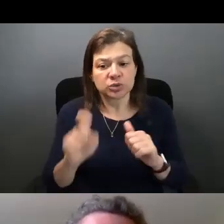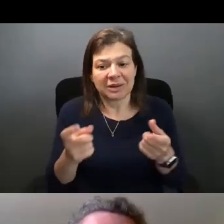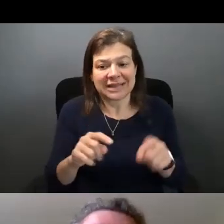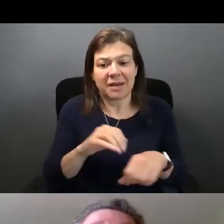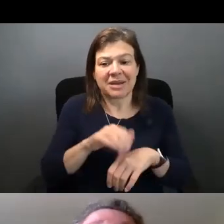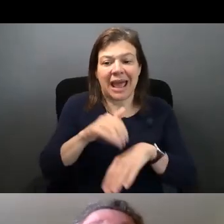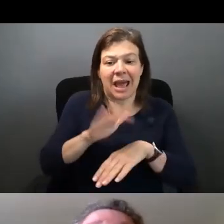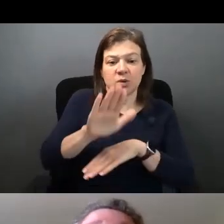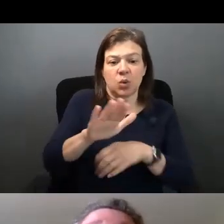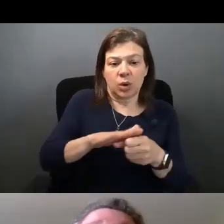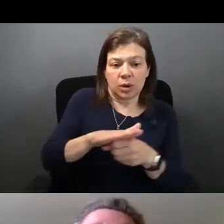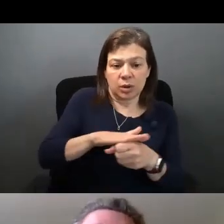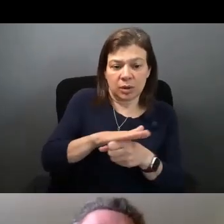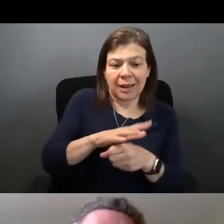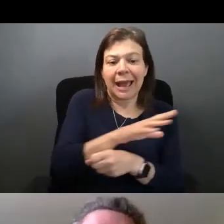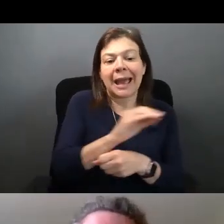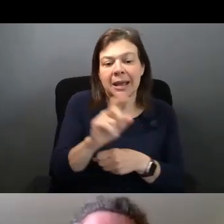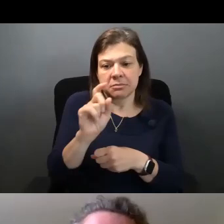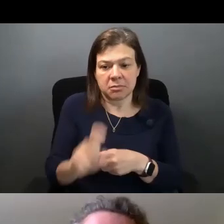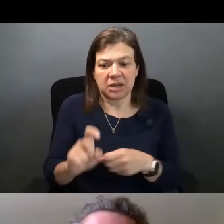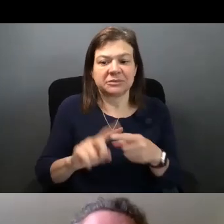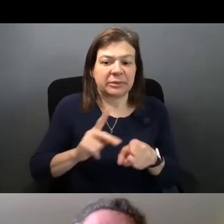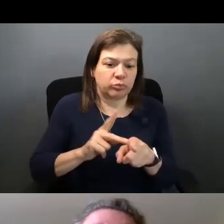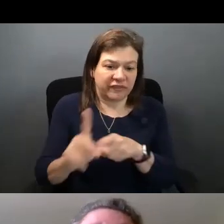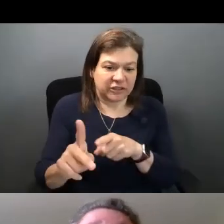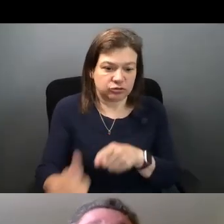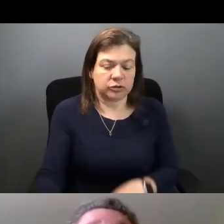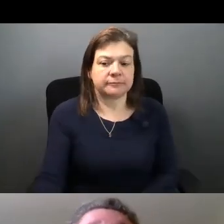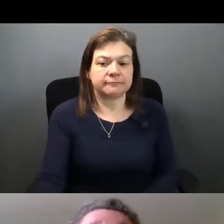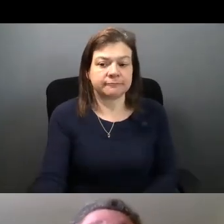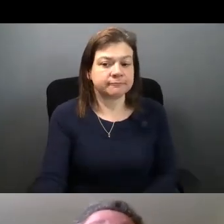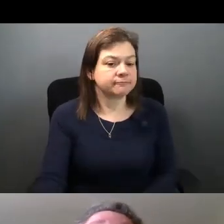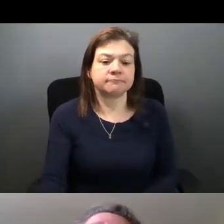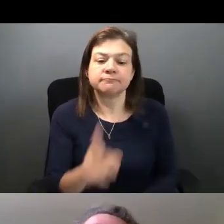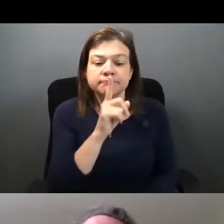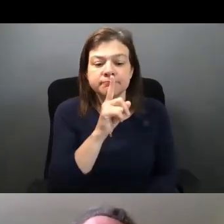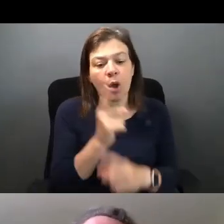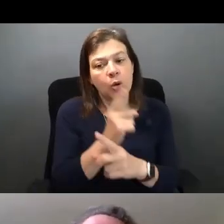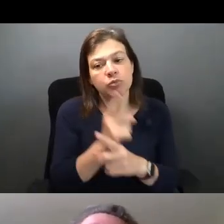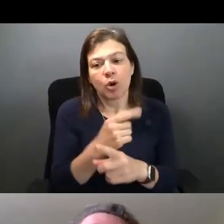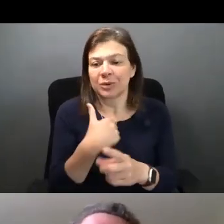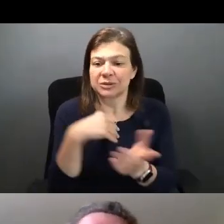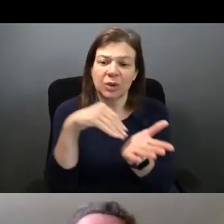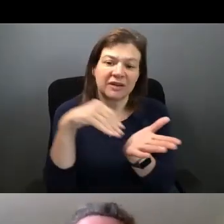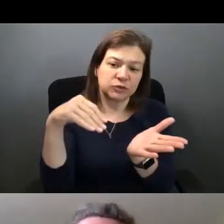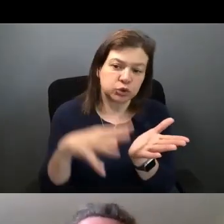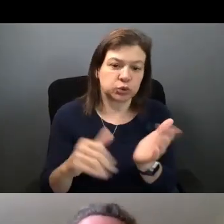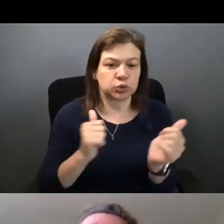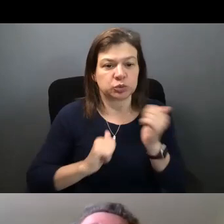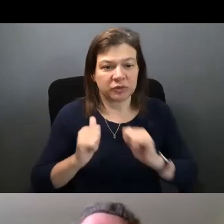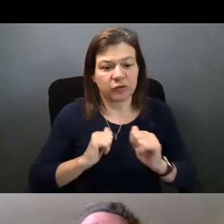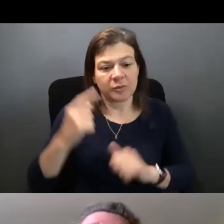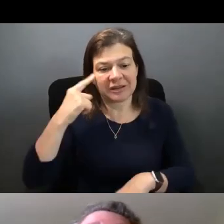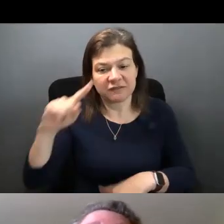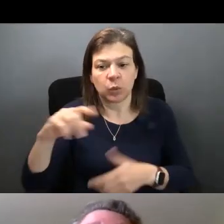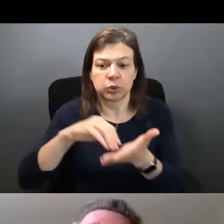venue and the shows must be professional. It's not appropriate to have students performing for students